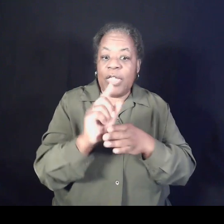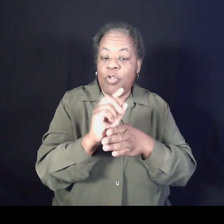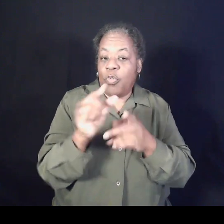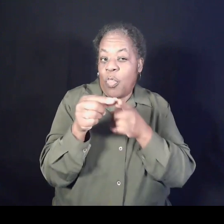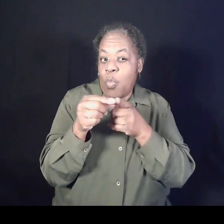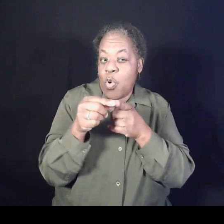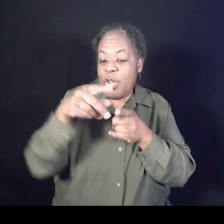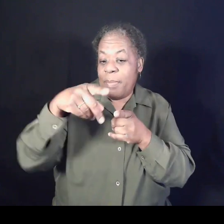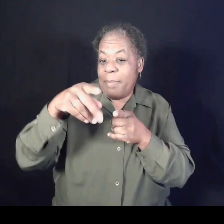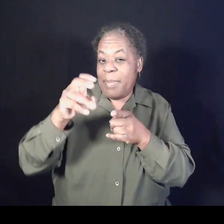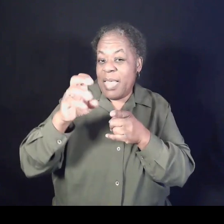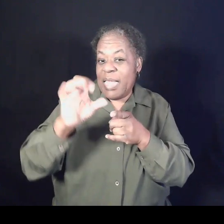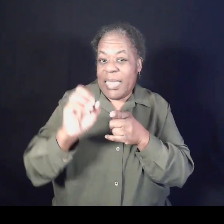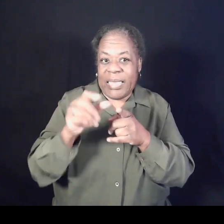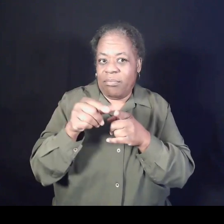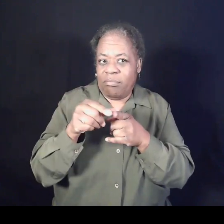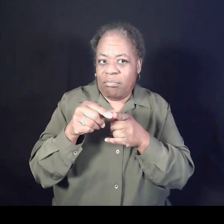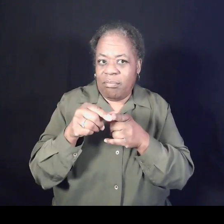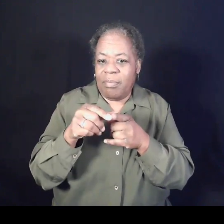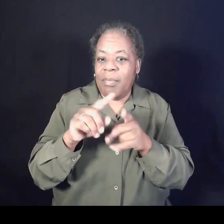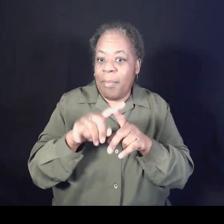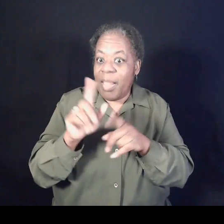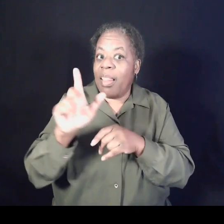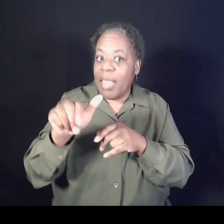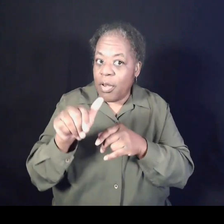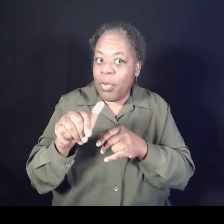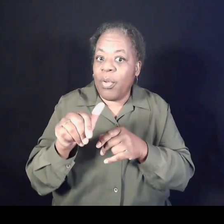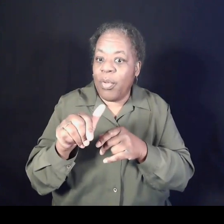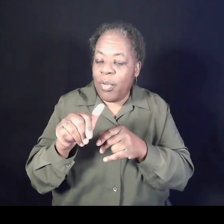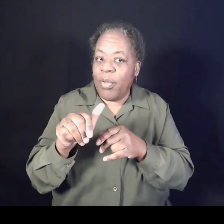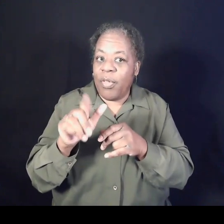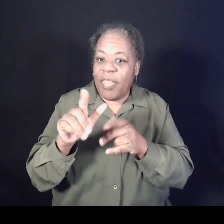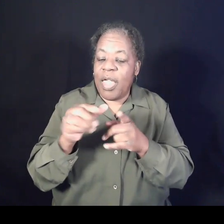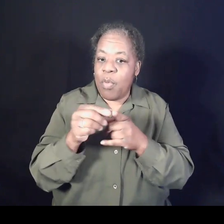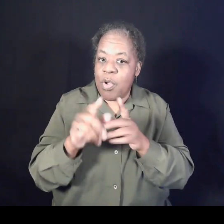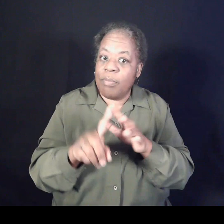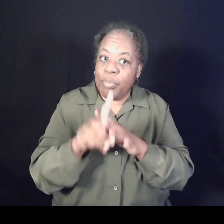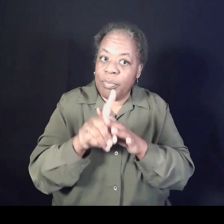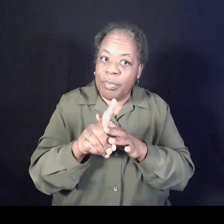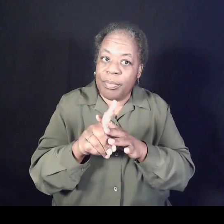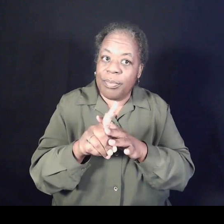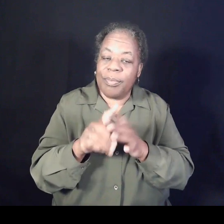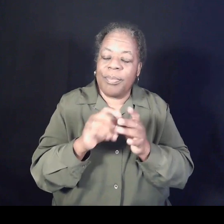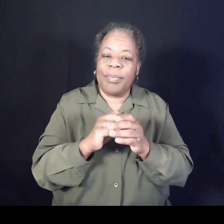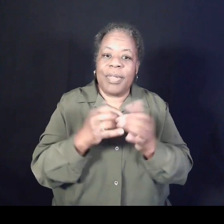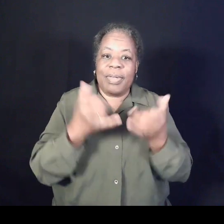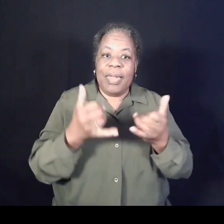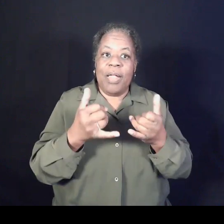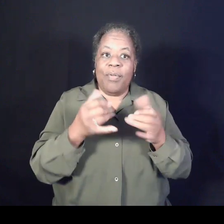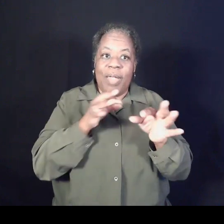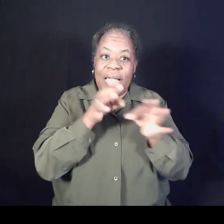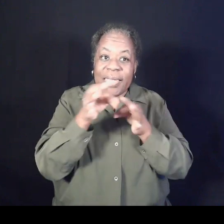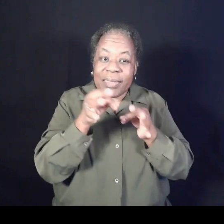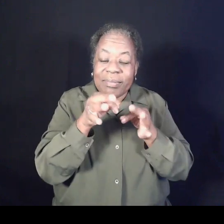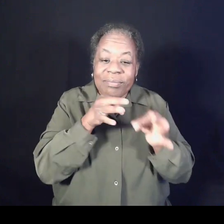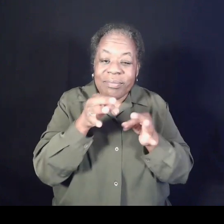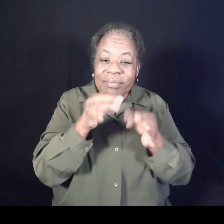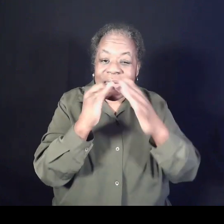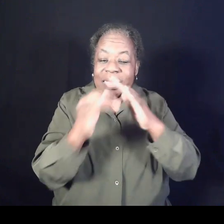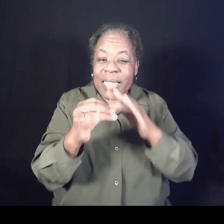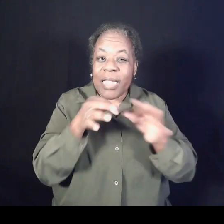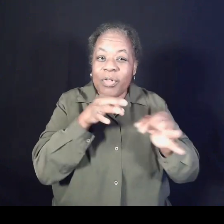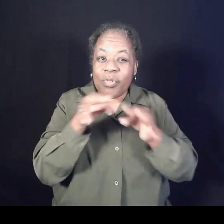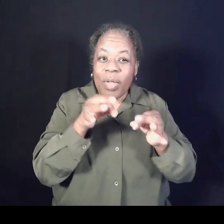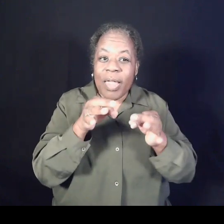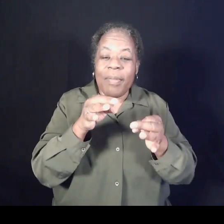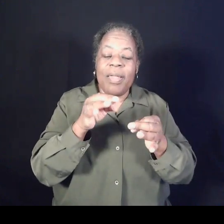will later in the text. And in these next few verses, Isaiah describes what that peace, or